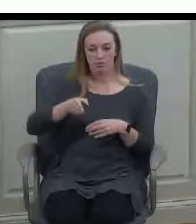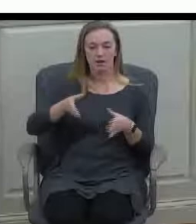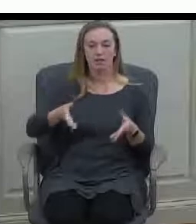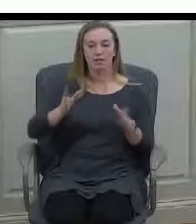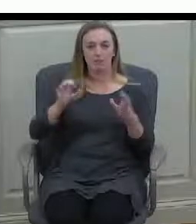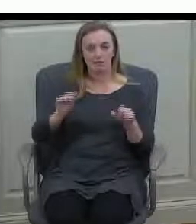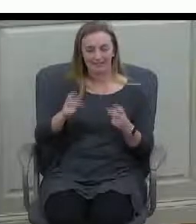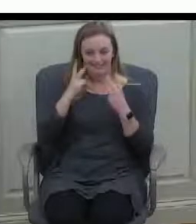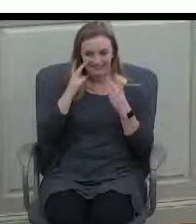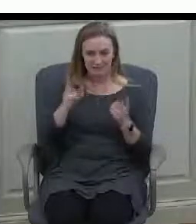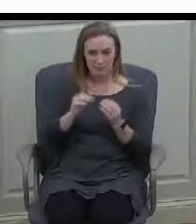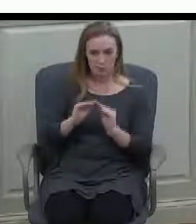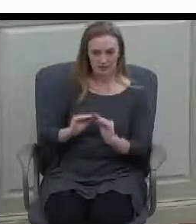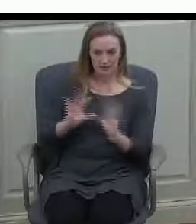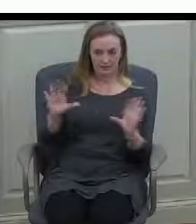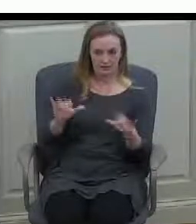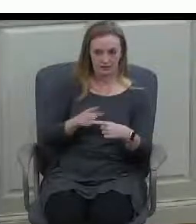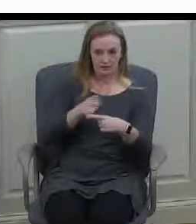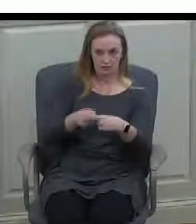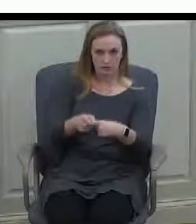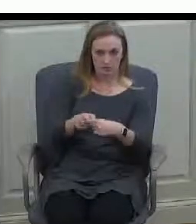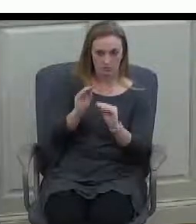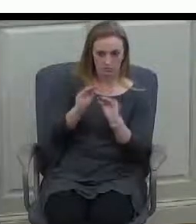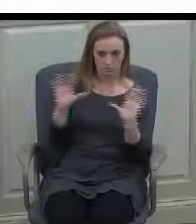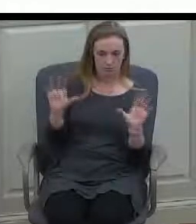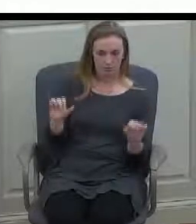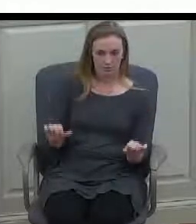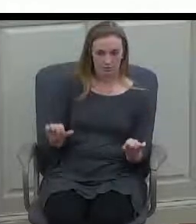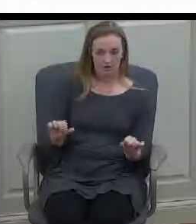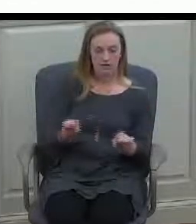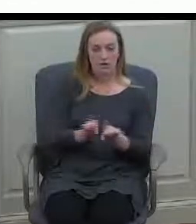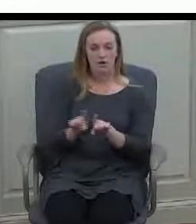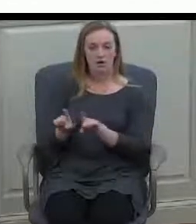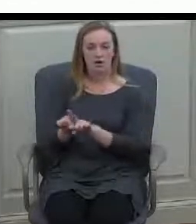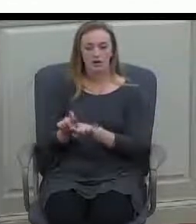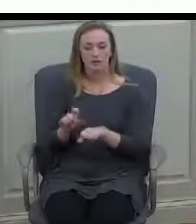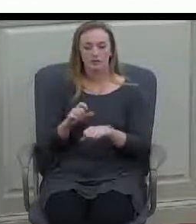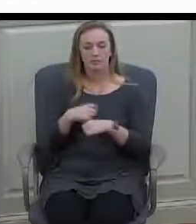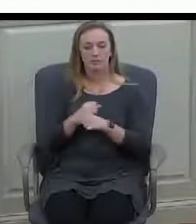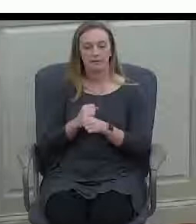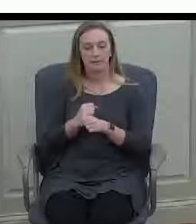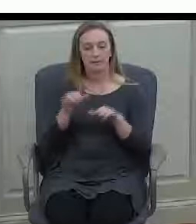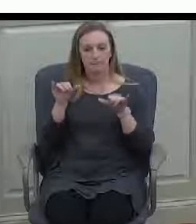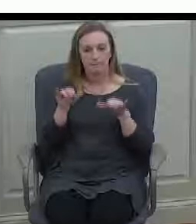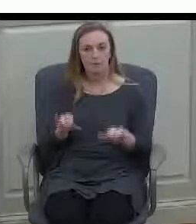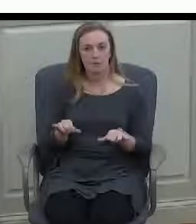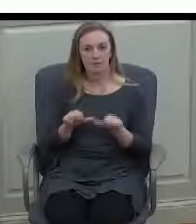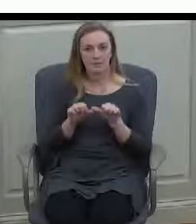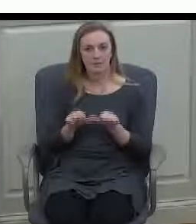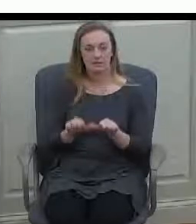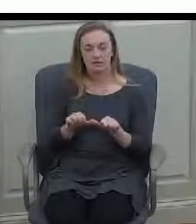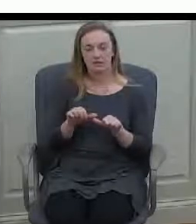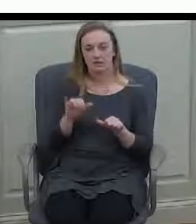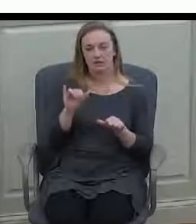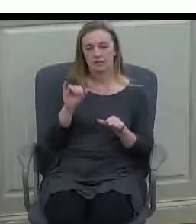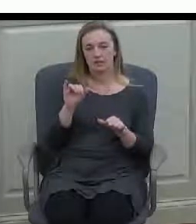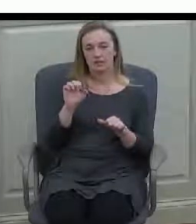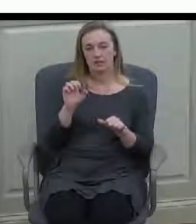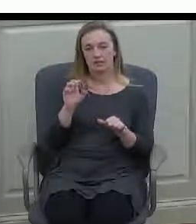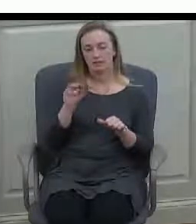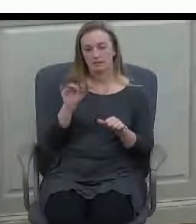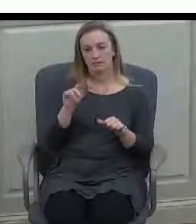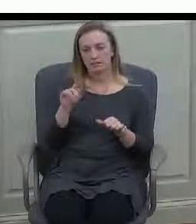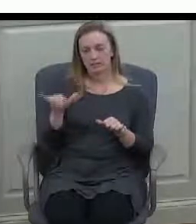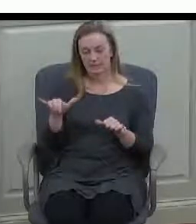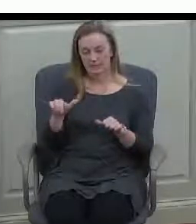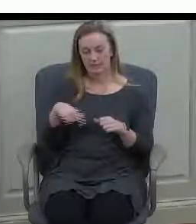intersection. And we're also creating permanent amenity spaces and introducing tree canopy, which doesn't exist